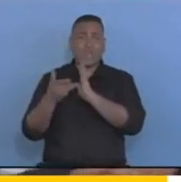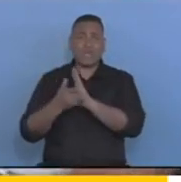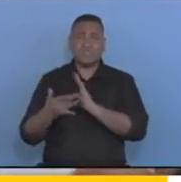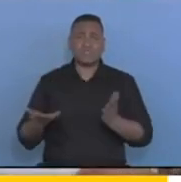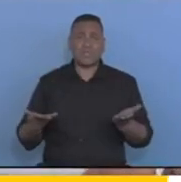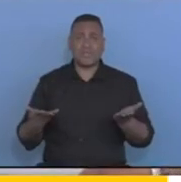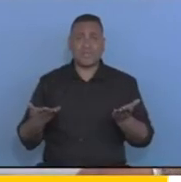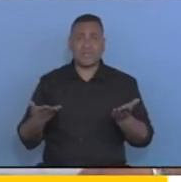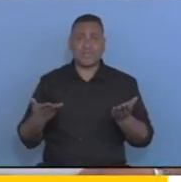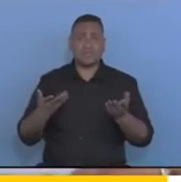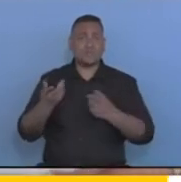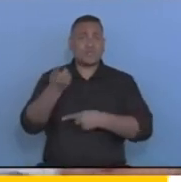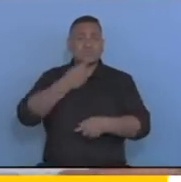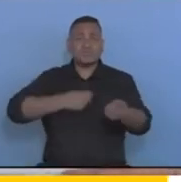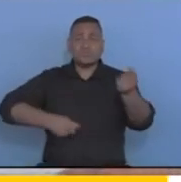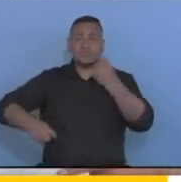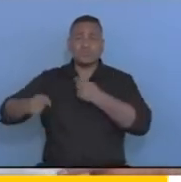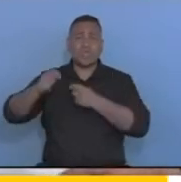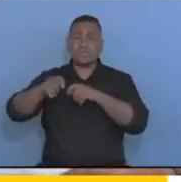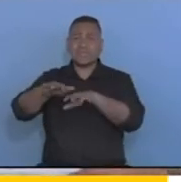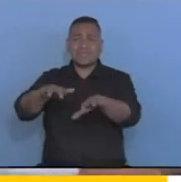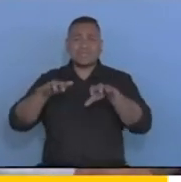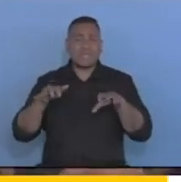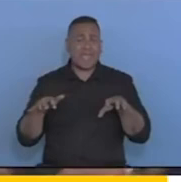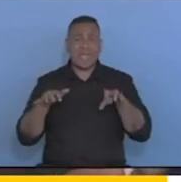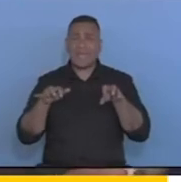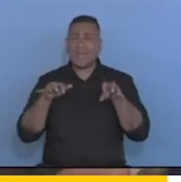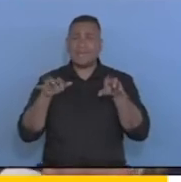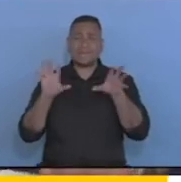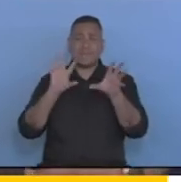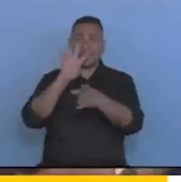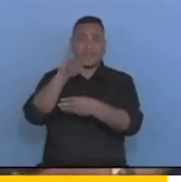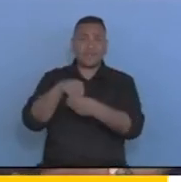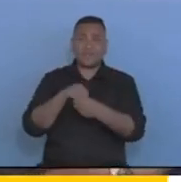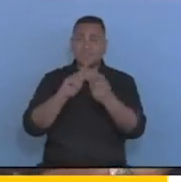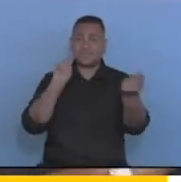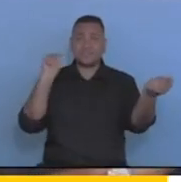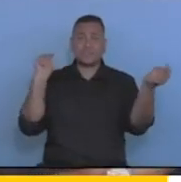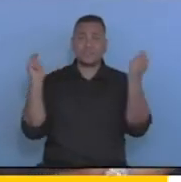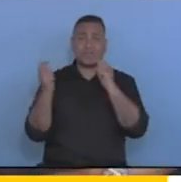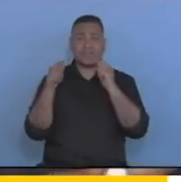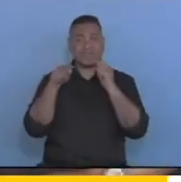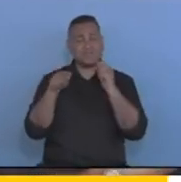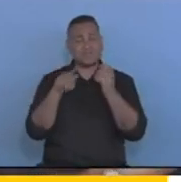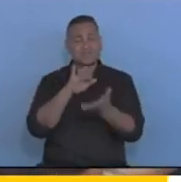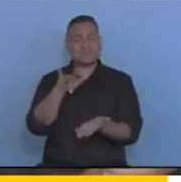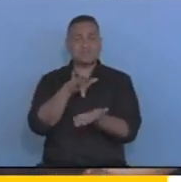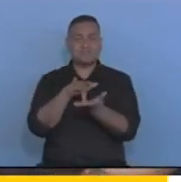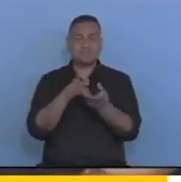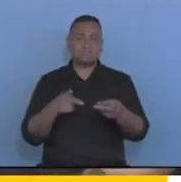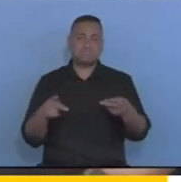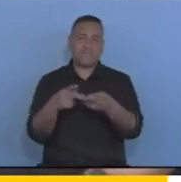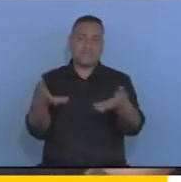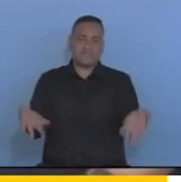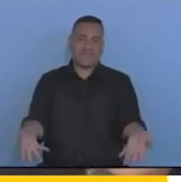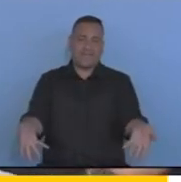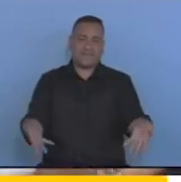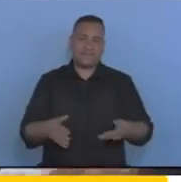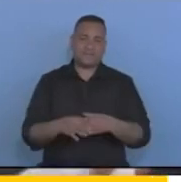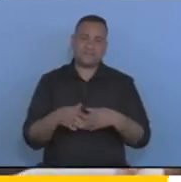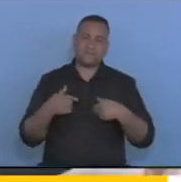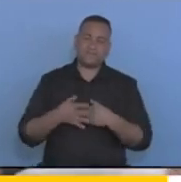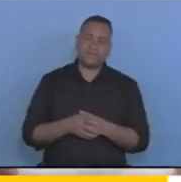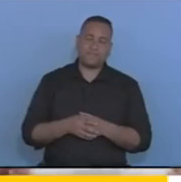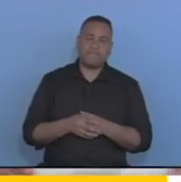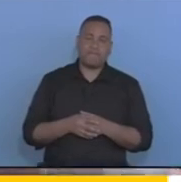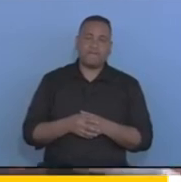revolution? Industrial revolution. I mean, this is the place to be. This is where it's happening in your face, right here. It